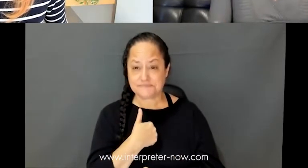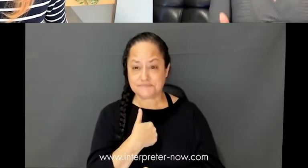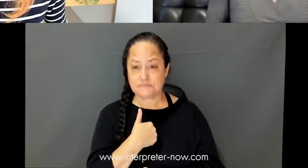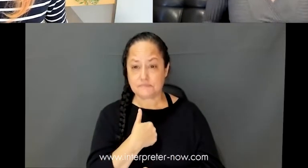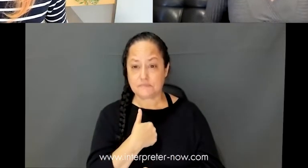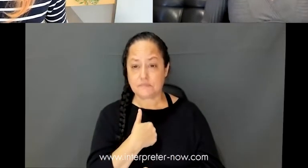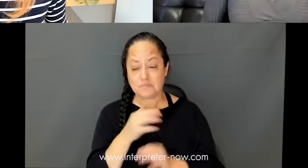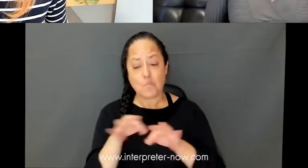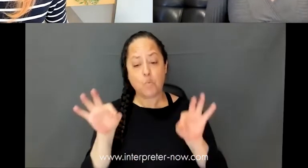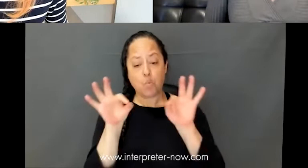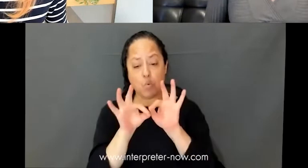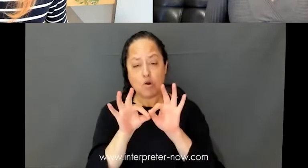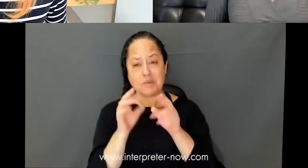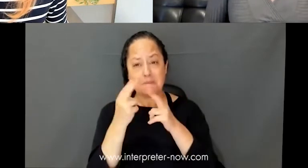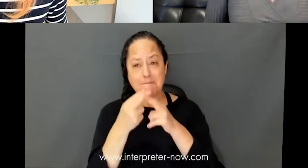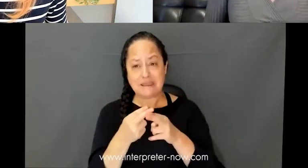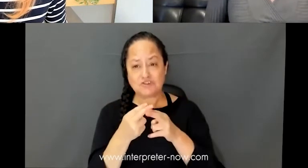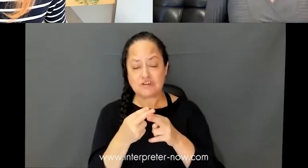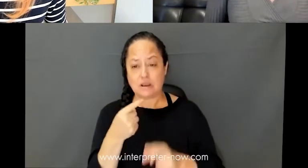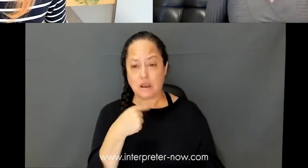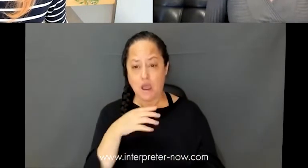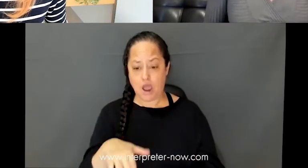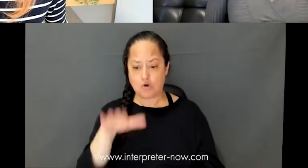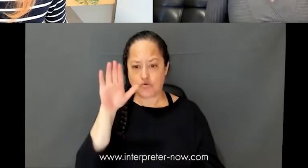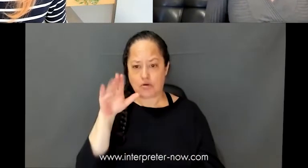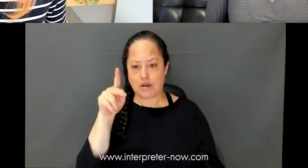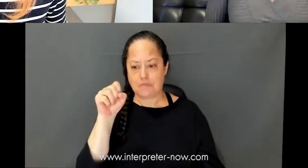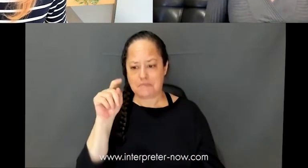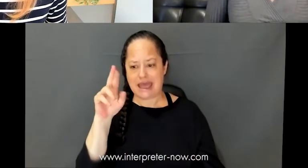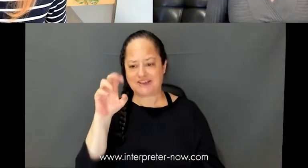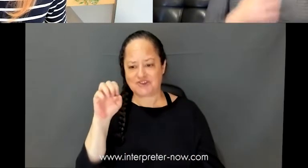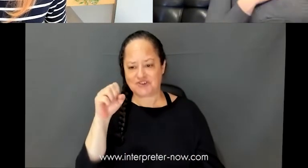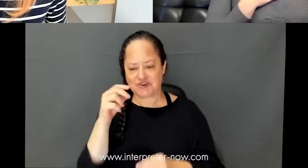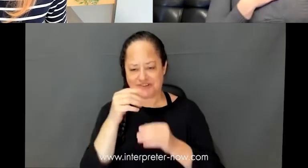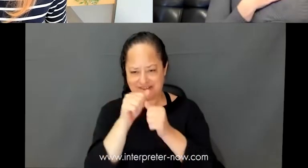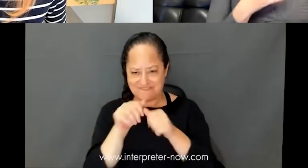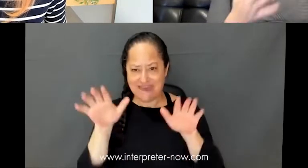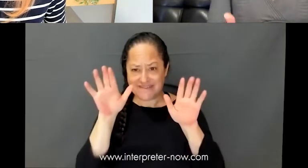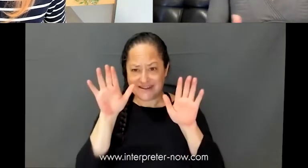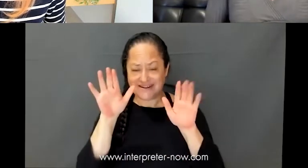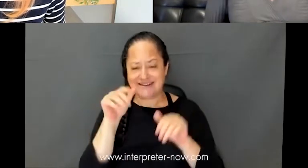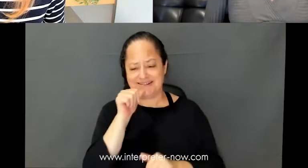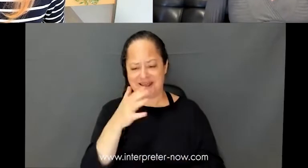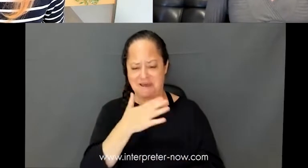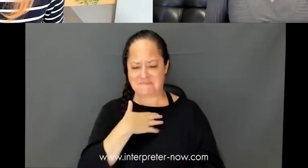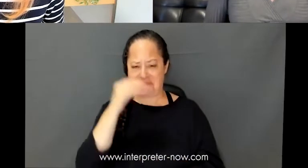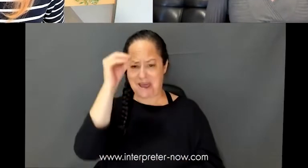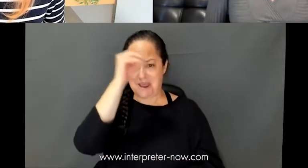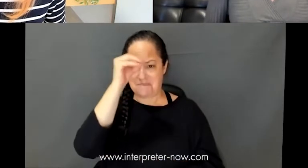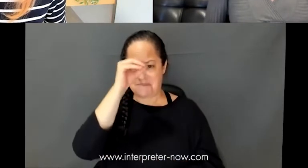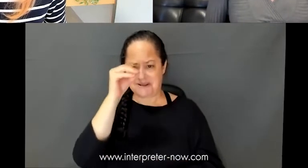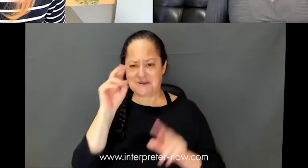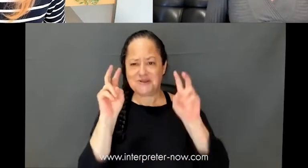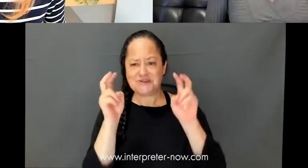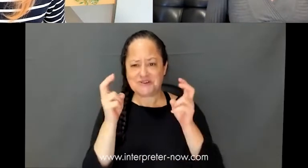it's worth saying that I grew up in the pastures of heaven. And that's not my opinion. That's the title of the